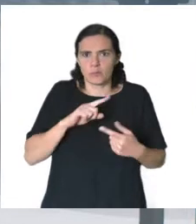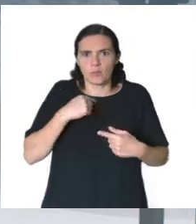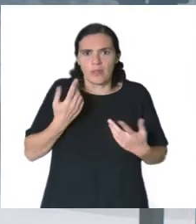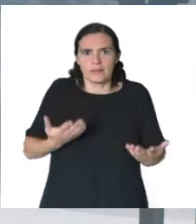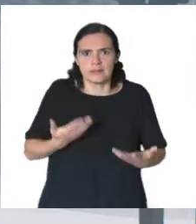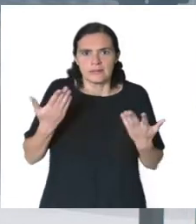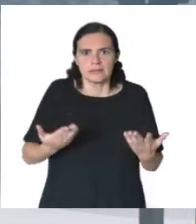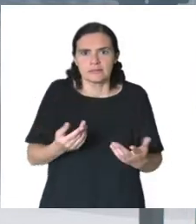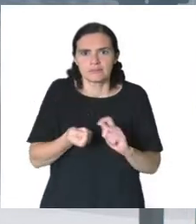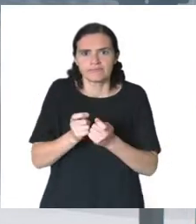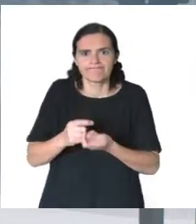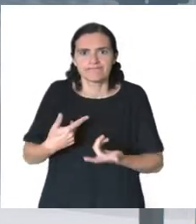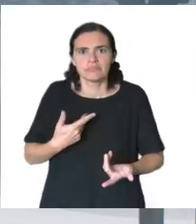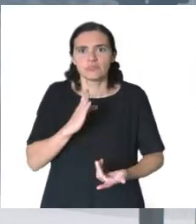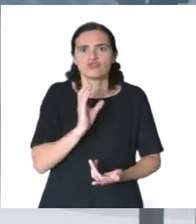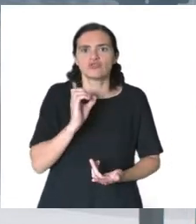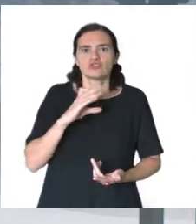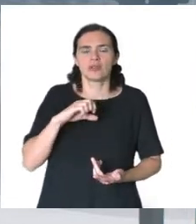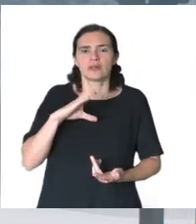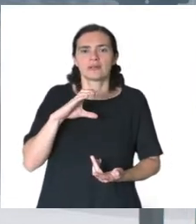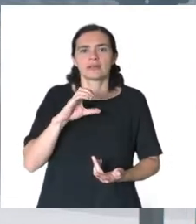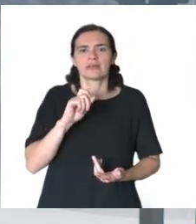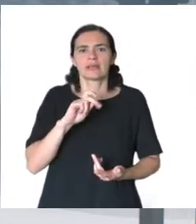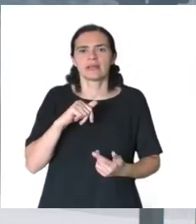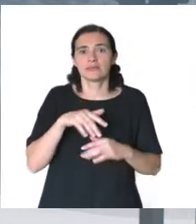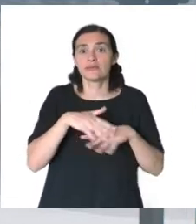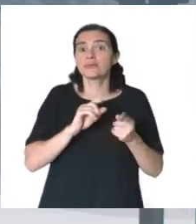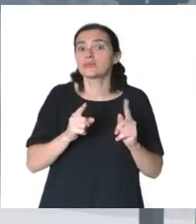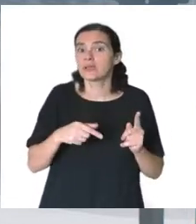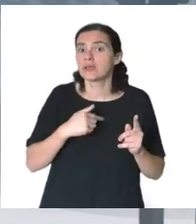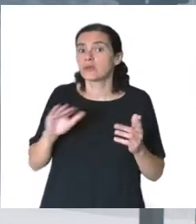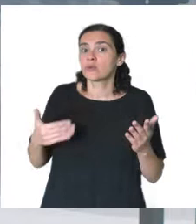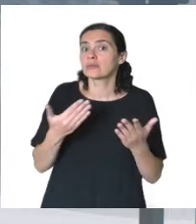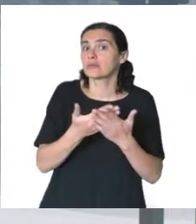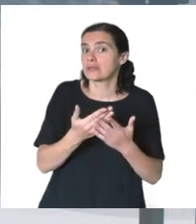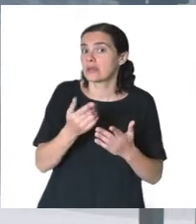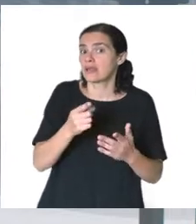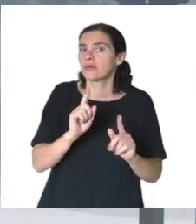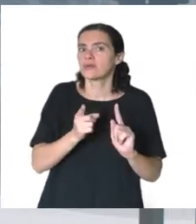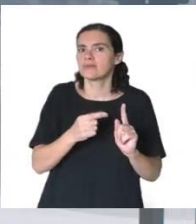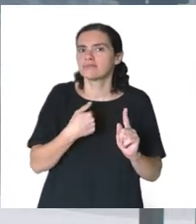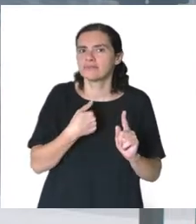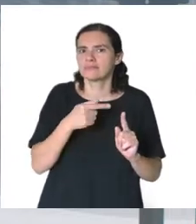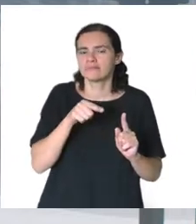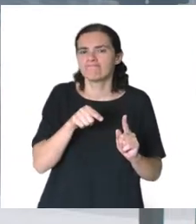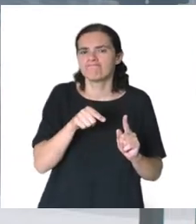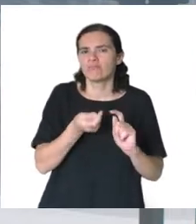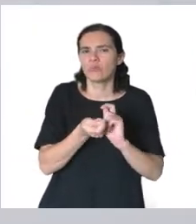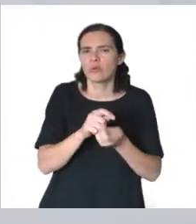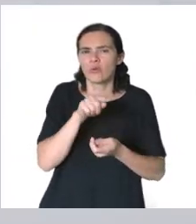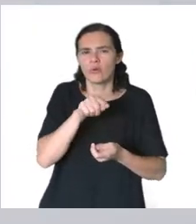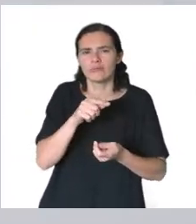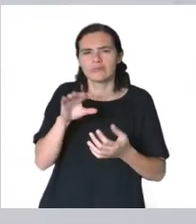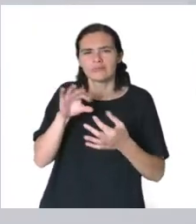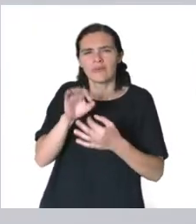uncontrollable way. It's chance. What John Cage did, his contribution, is that chance